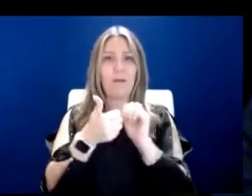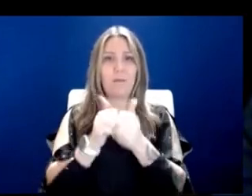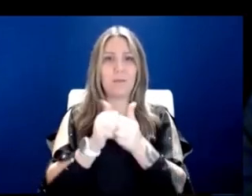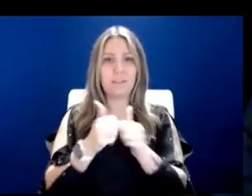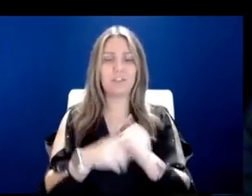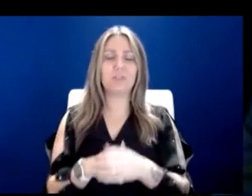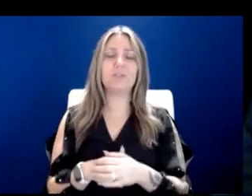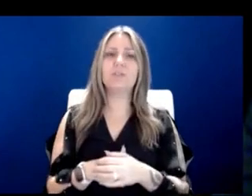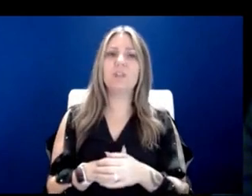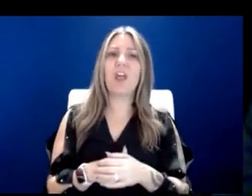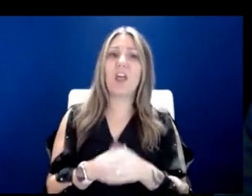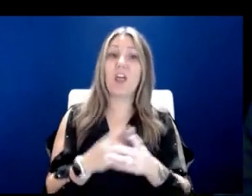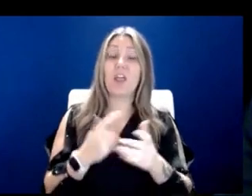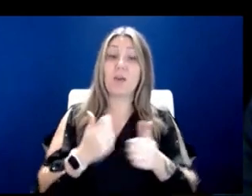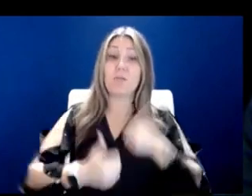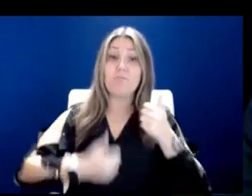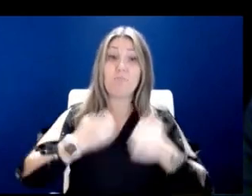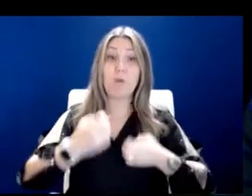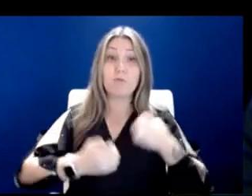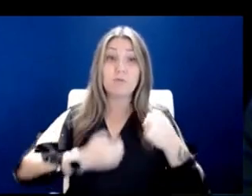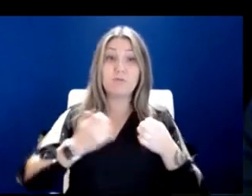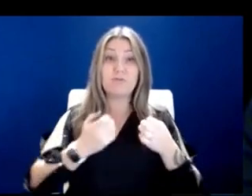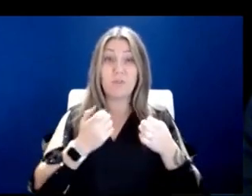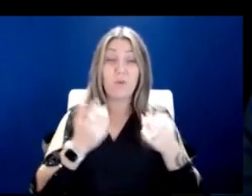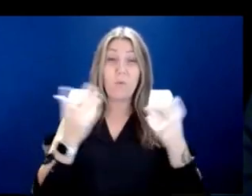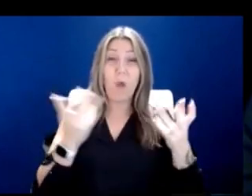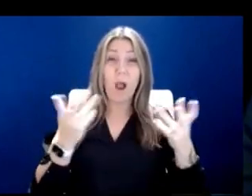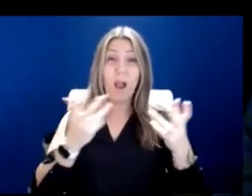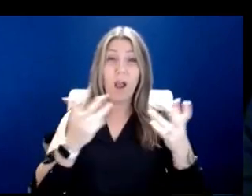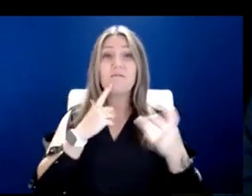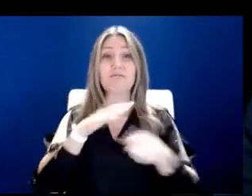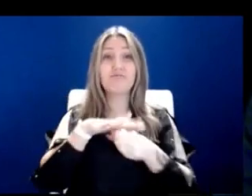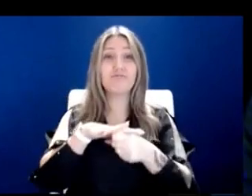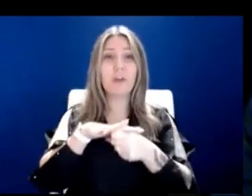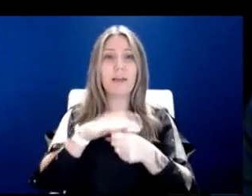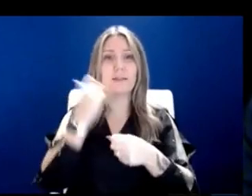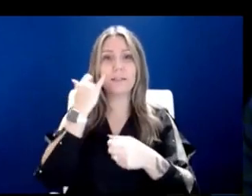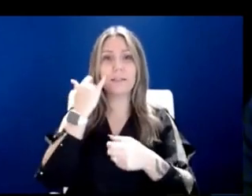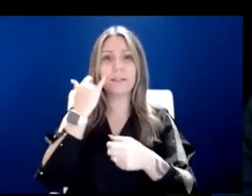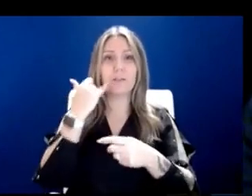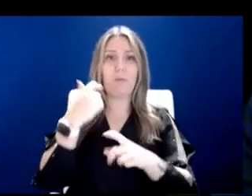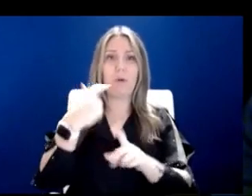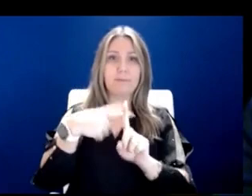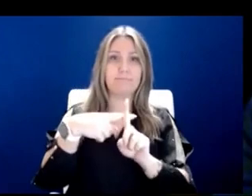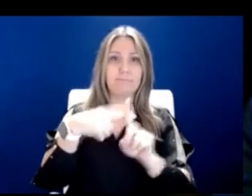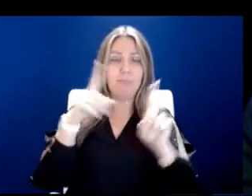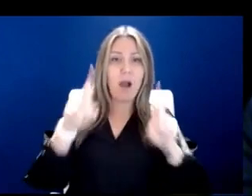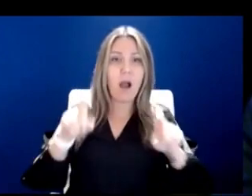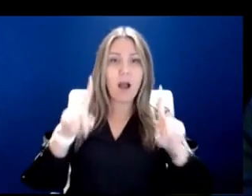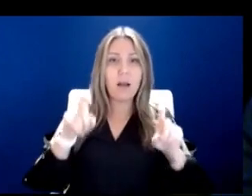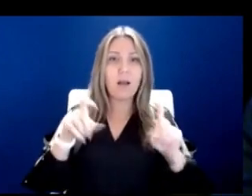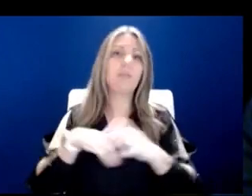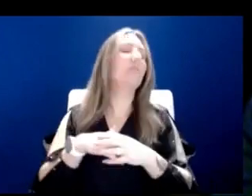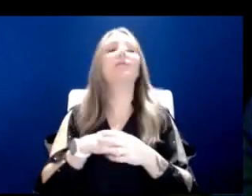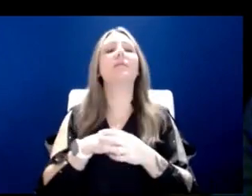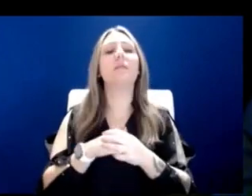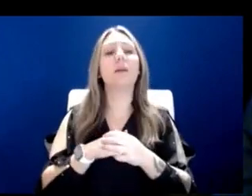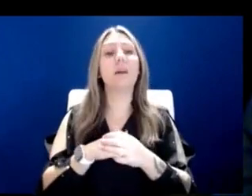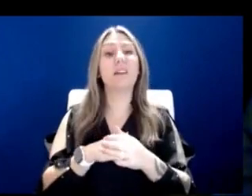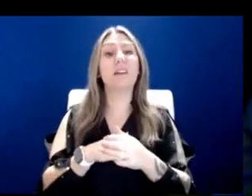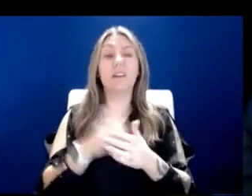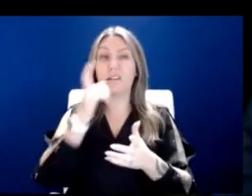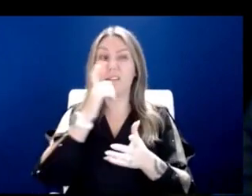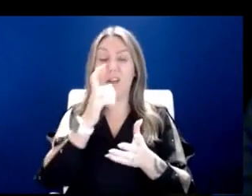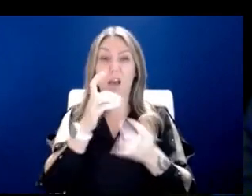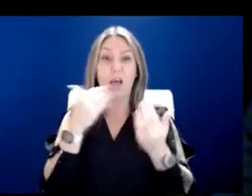stress for the athlete, is if they were to test positive in a time period that would not allow them to get retested with a